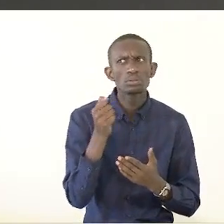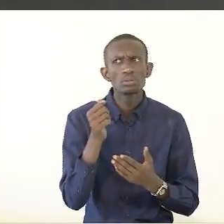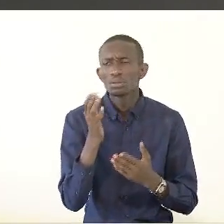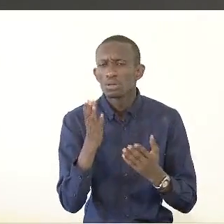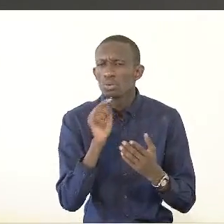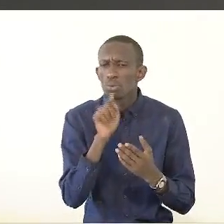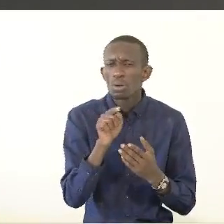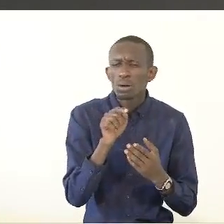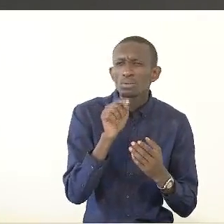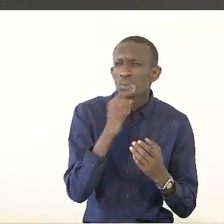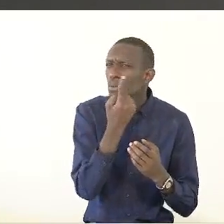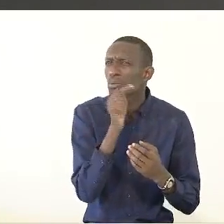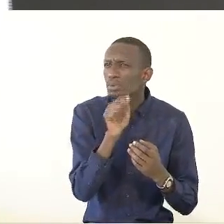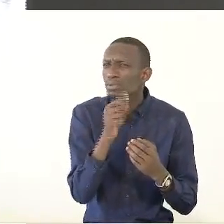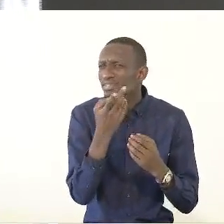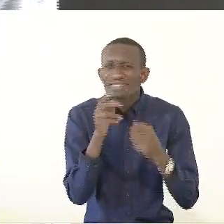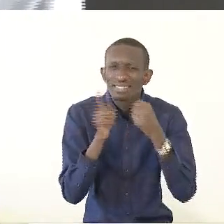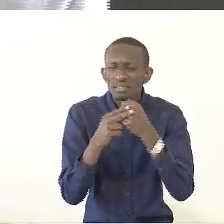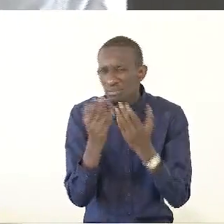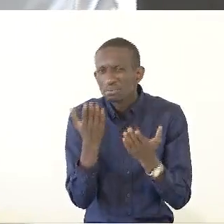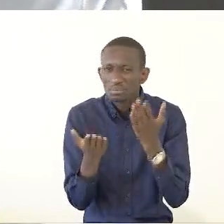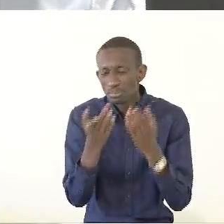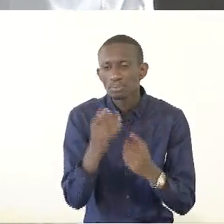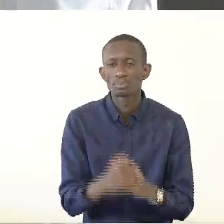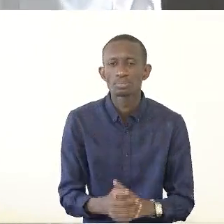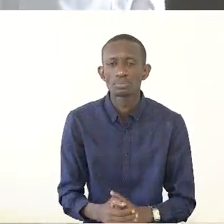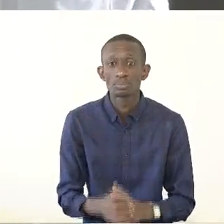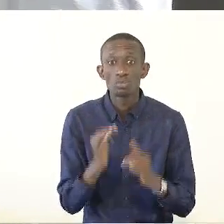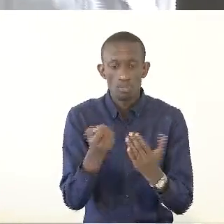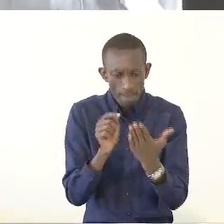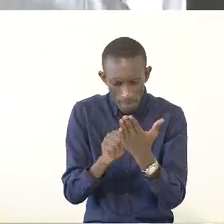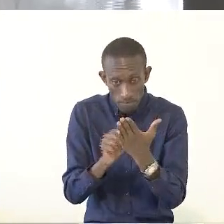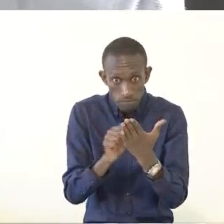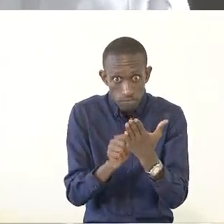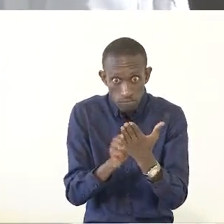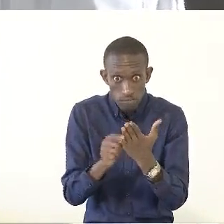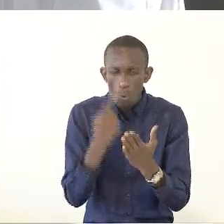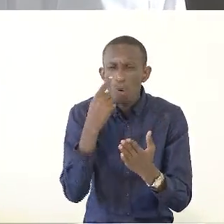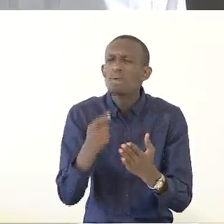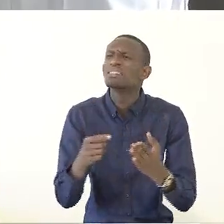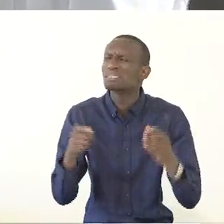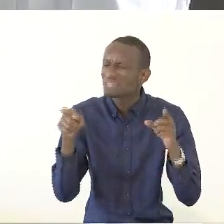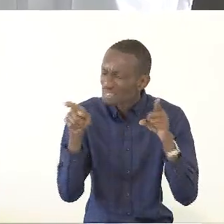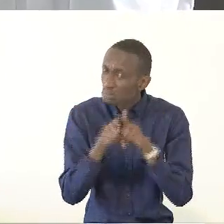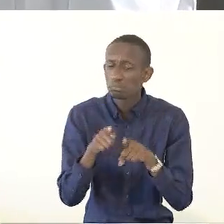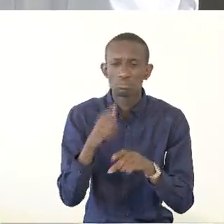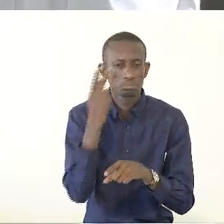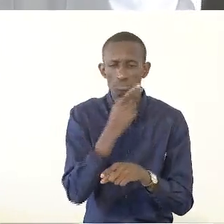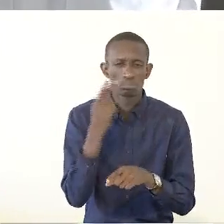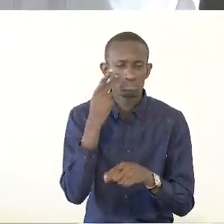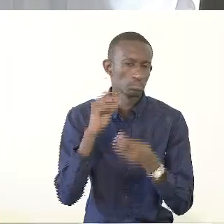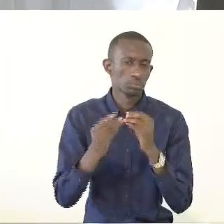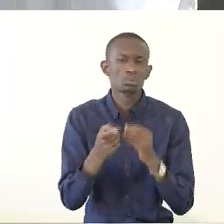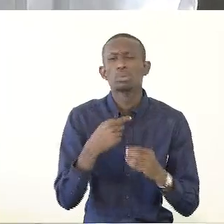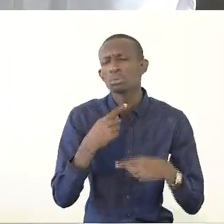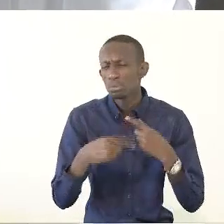around 0.7, something like that. When you have a graduated paper, you get the exact value. That's why I always